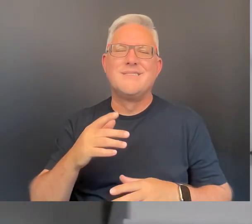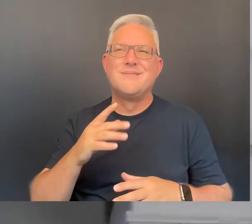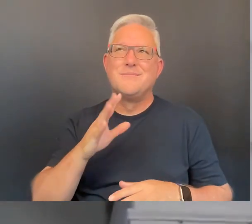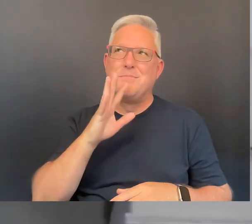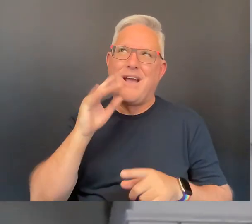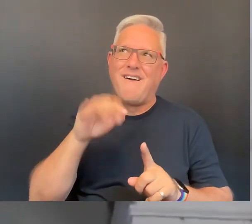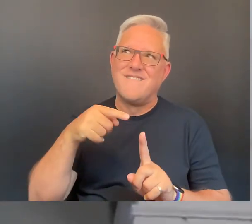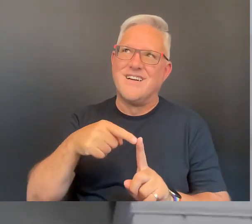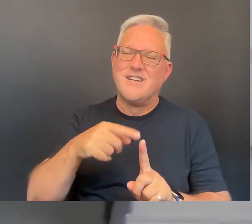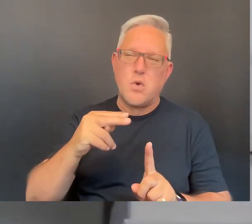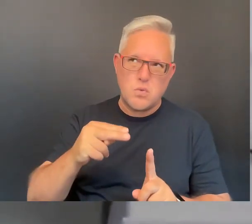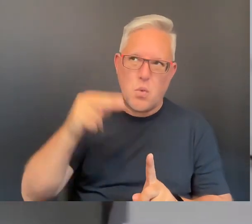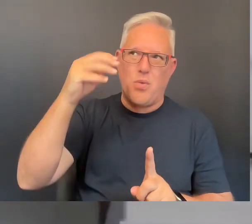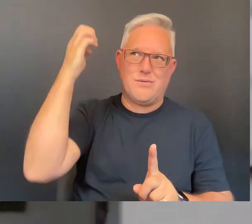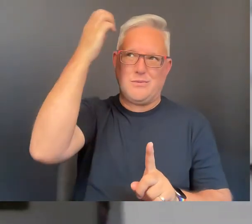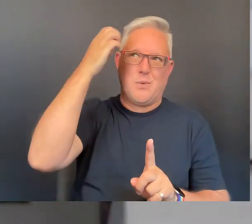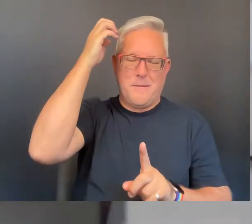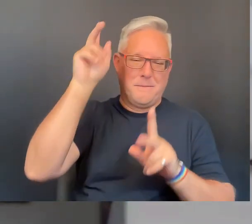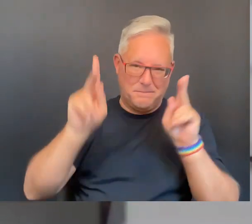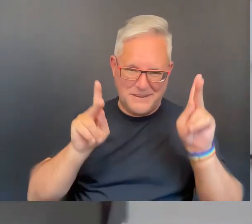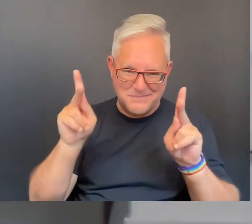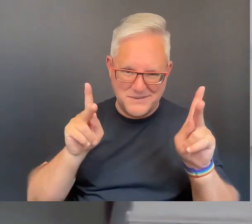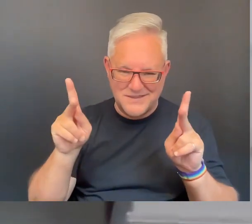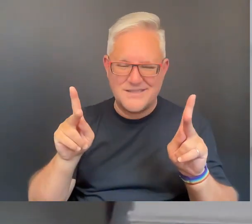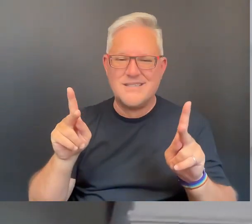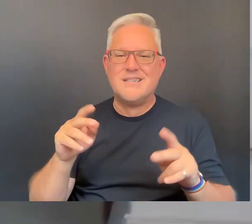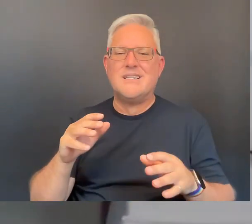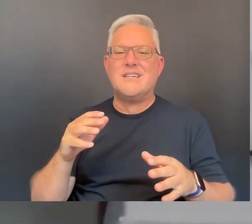Northern European in particular,